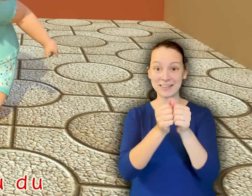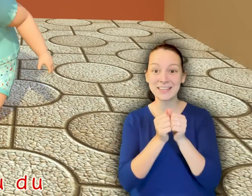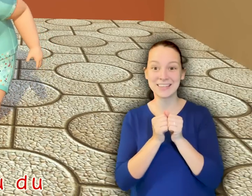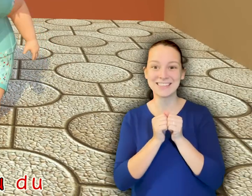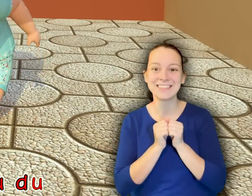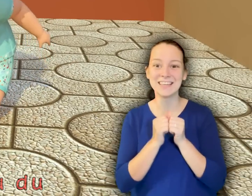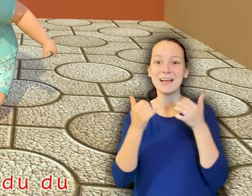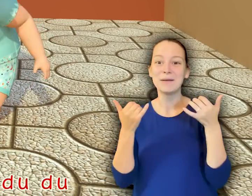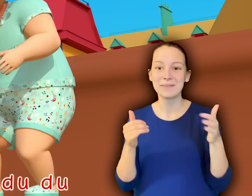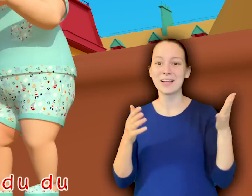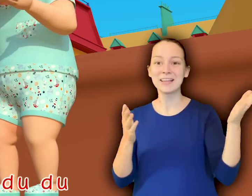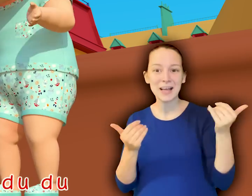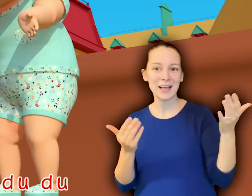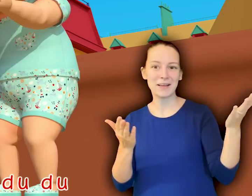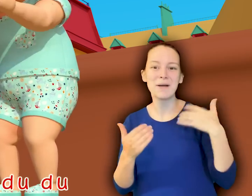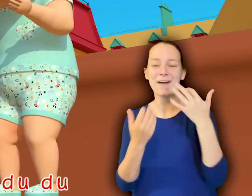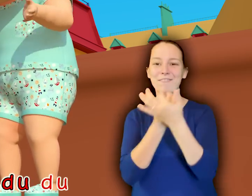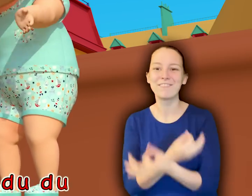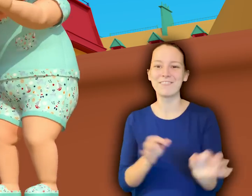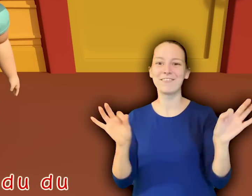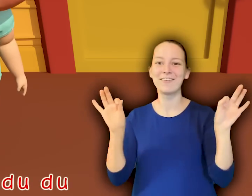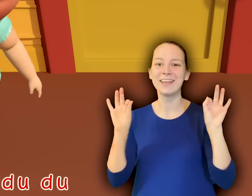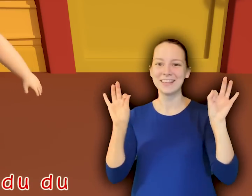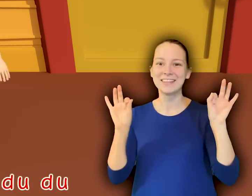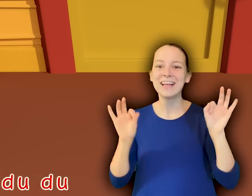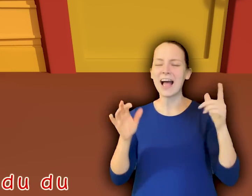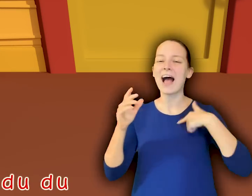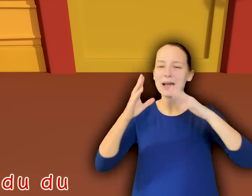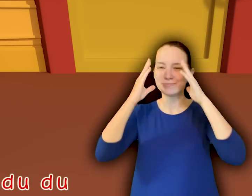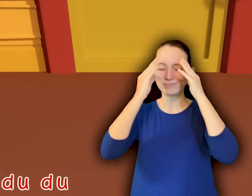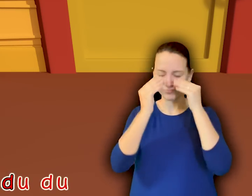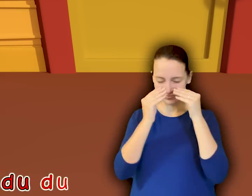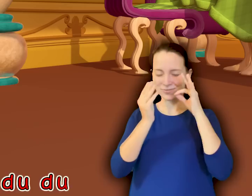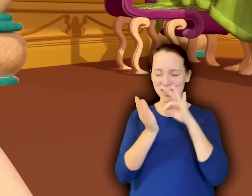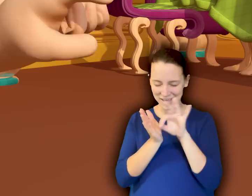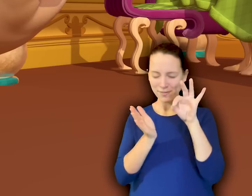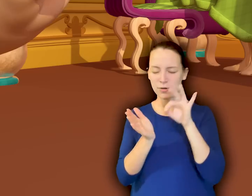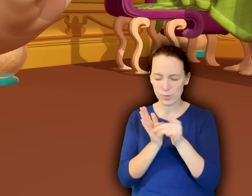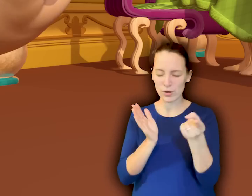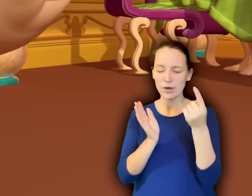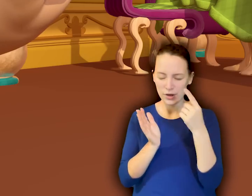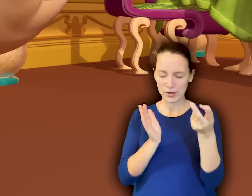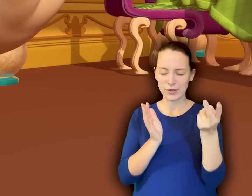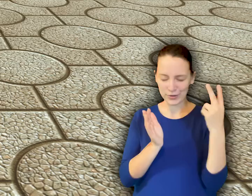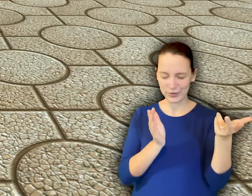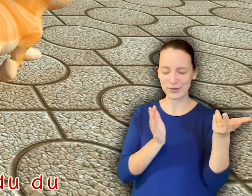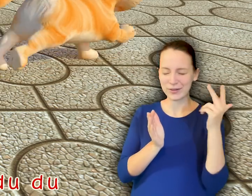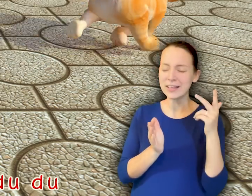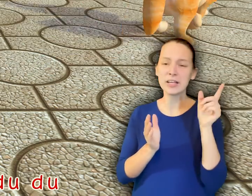It's Me Go Wild and Free I'll close my eyes and count to